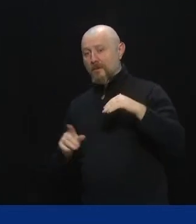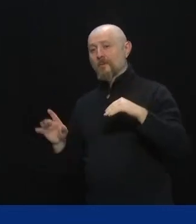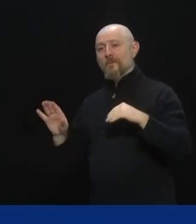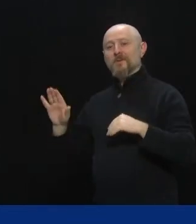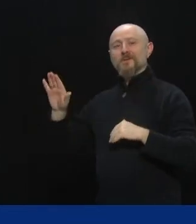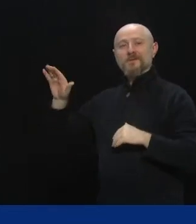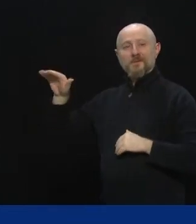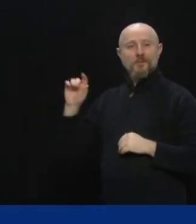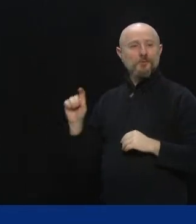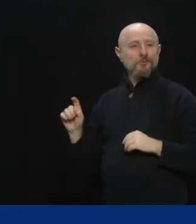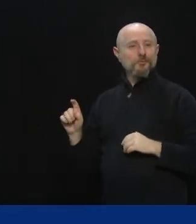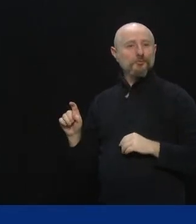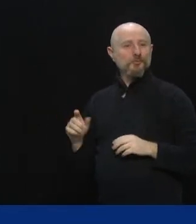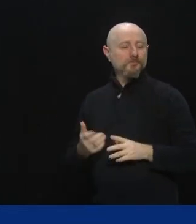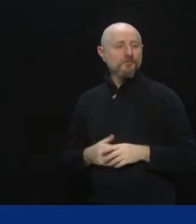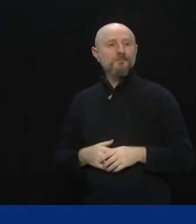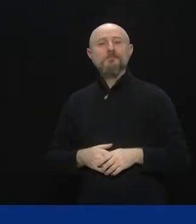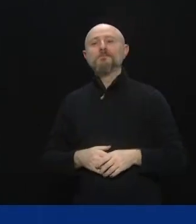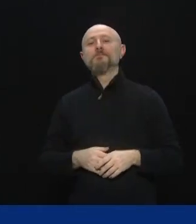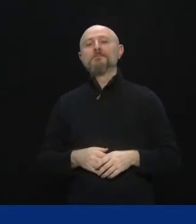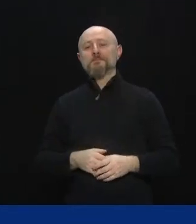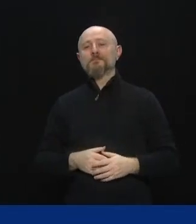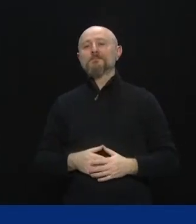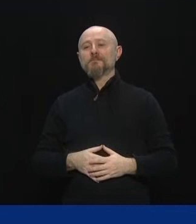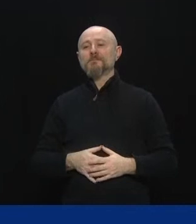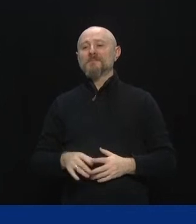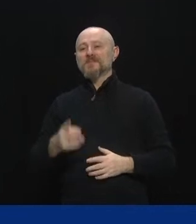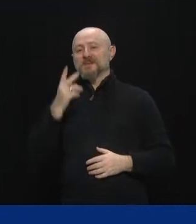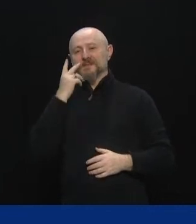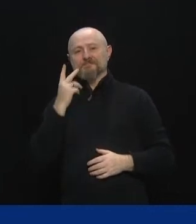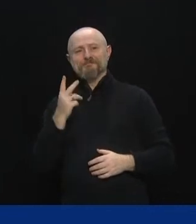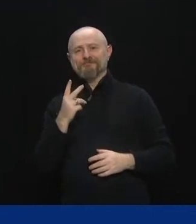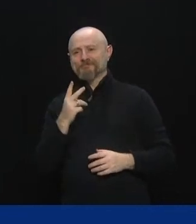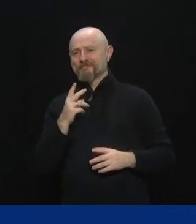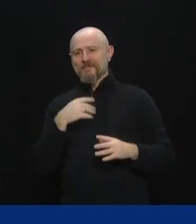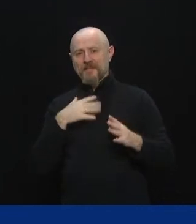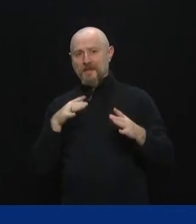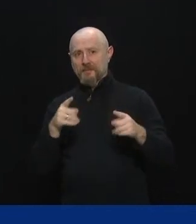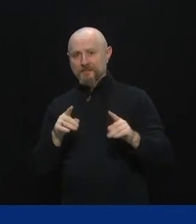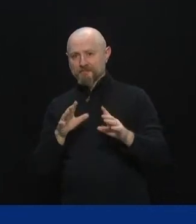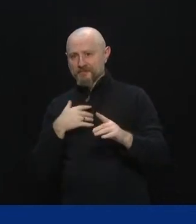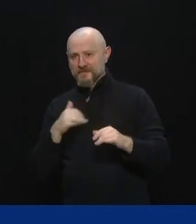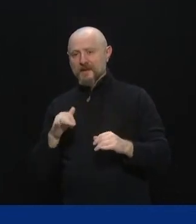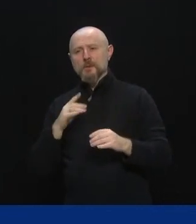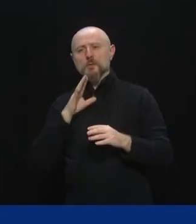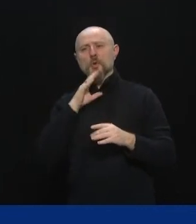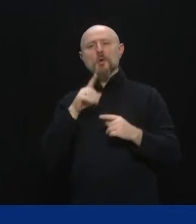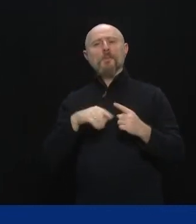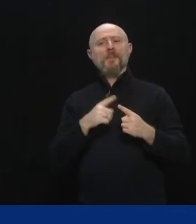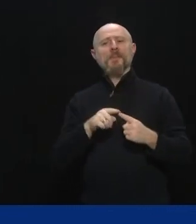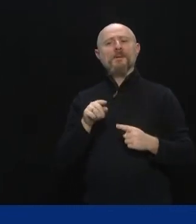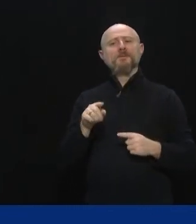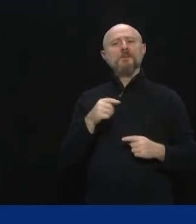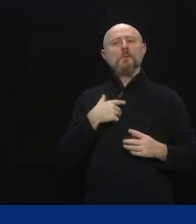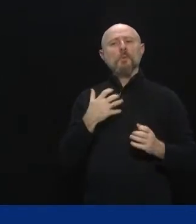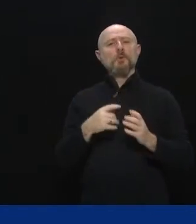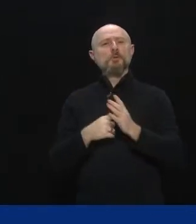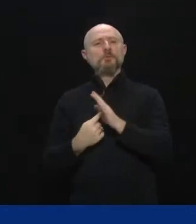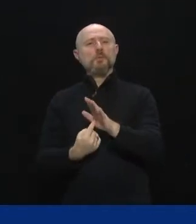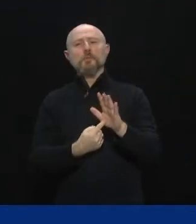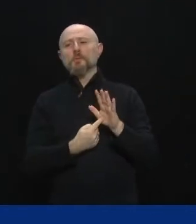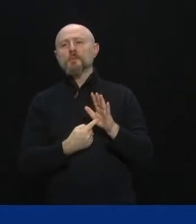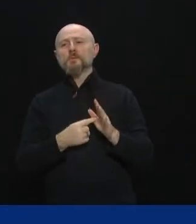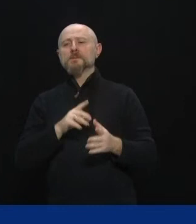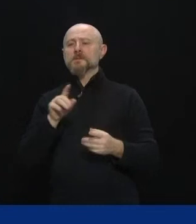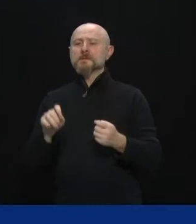plateauing from where it had been before. But as you can see, this is not there yet. But let's talk more about that. I always want to give you a snapshot of exactly what's